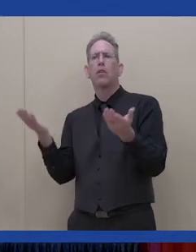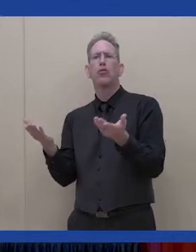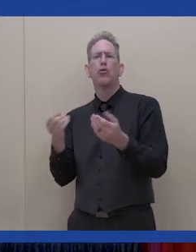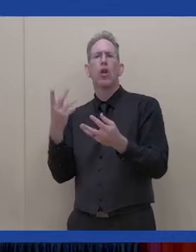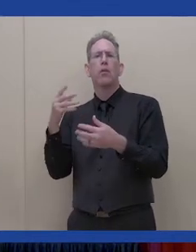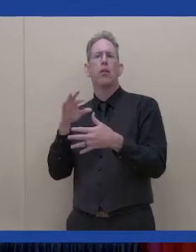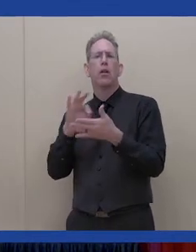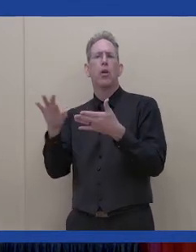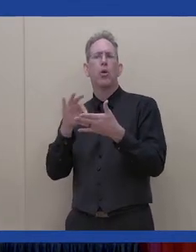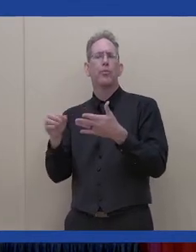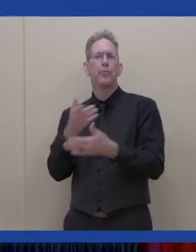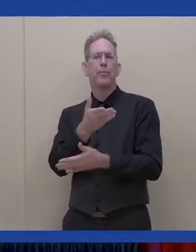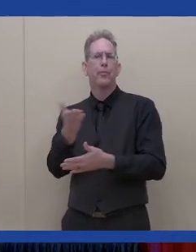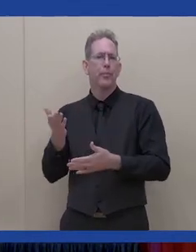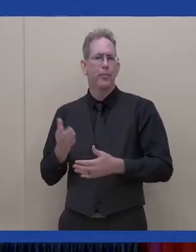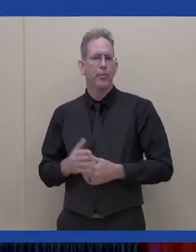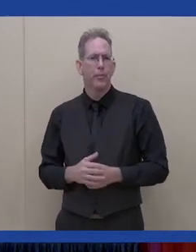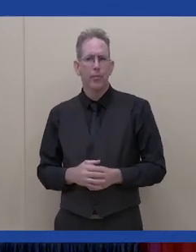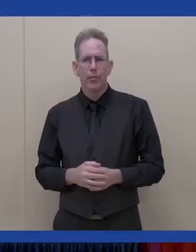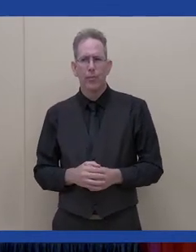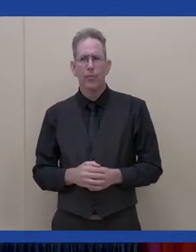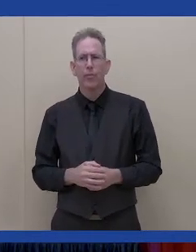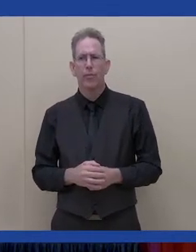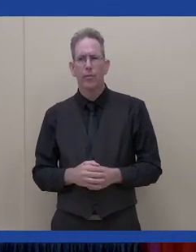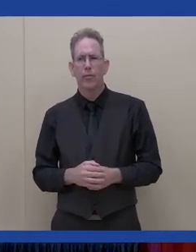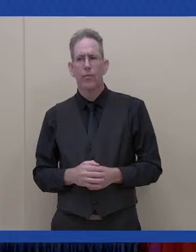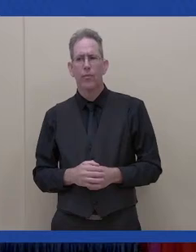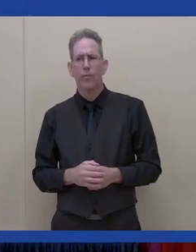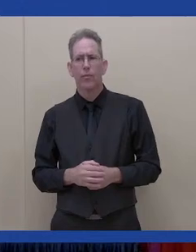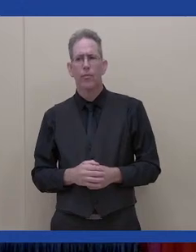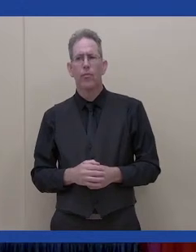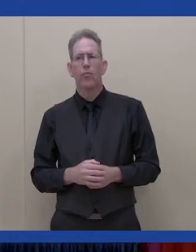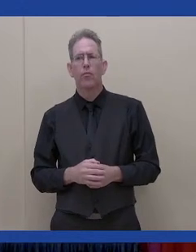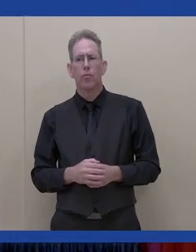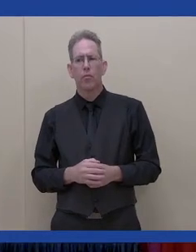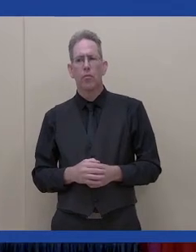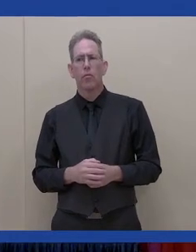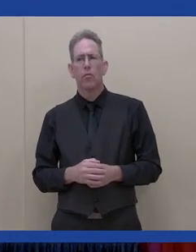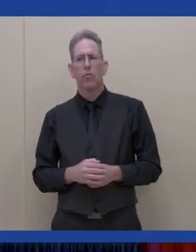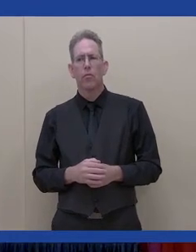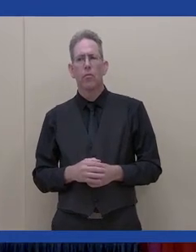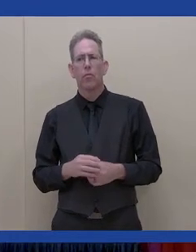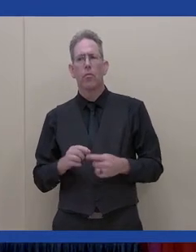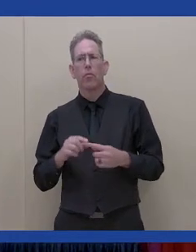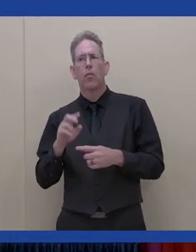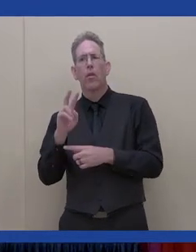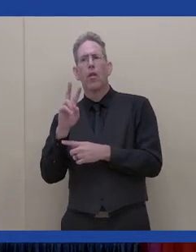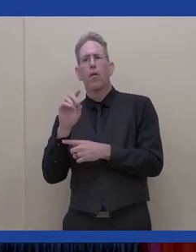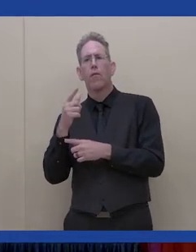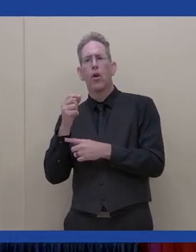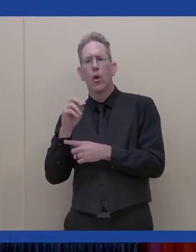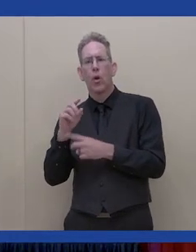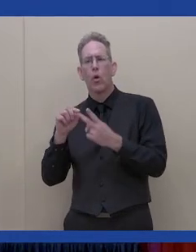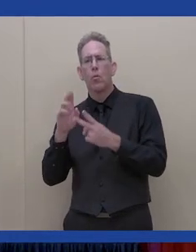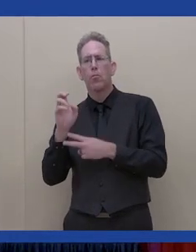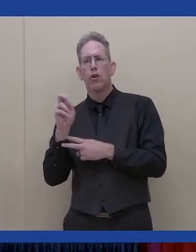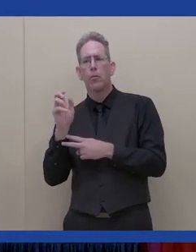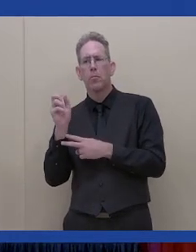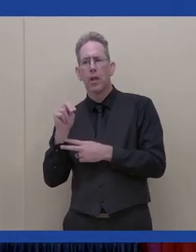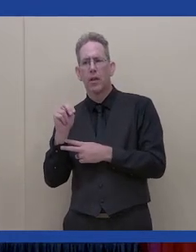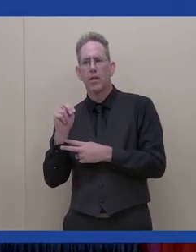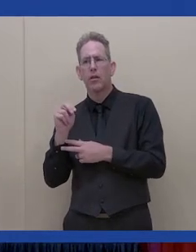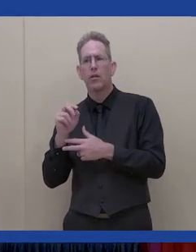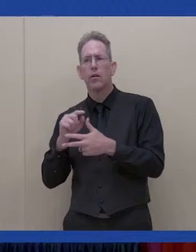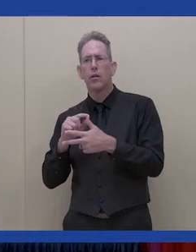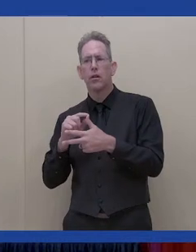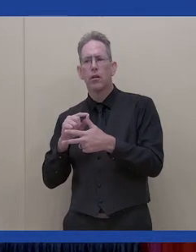Councilor Barlow? Yes. Councilor Bergman? Yes. Councilor Broderick? Yes. Councilor